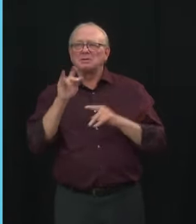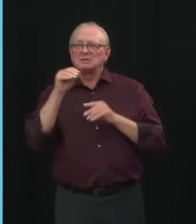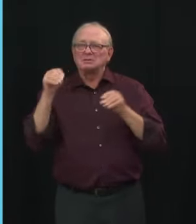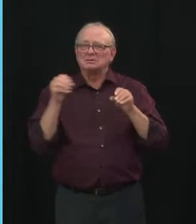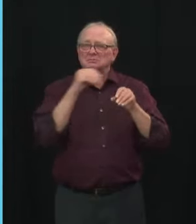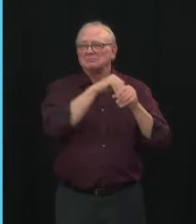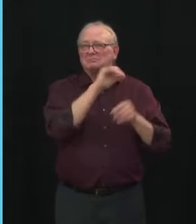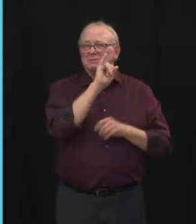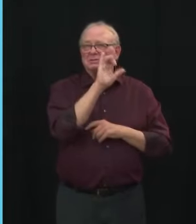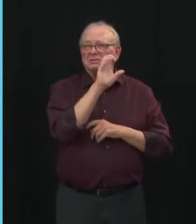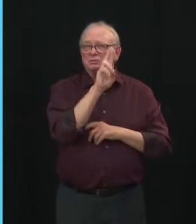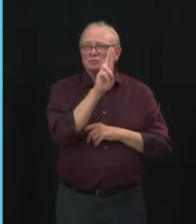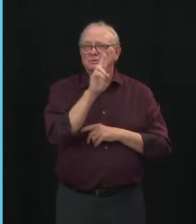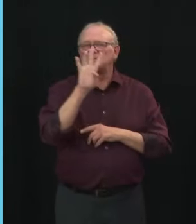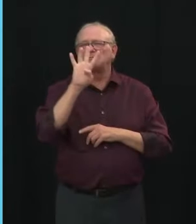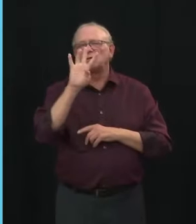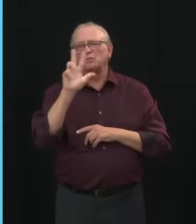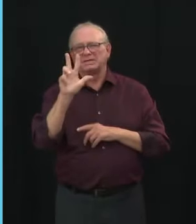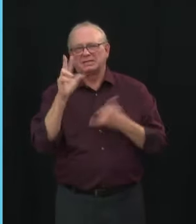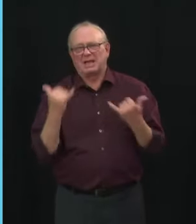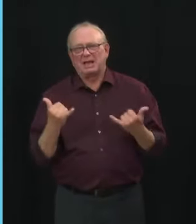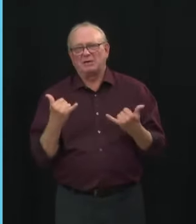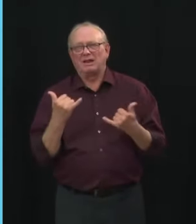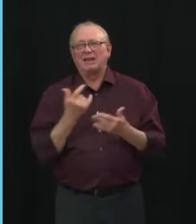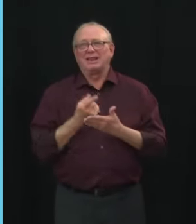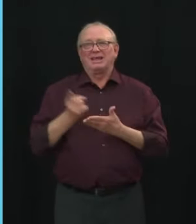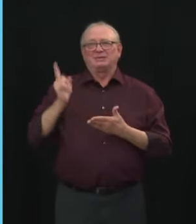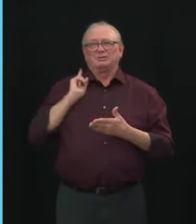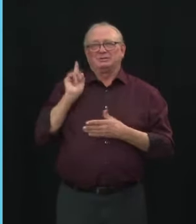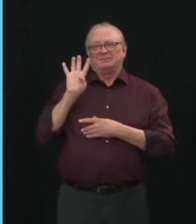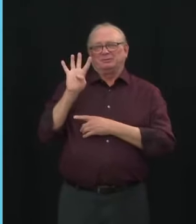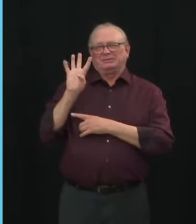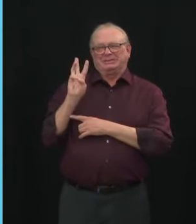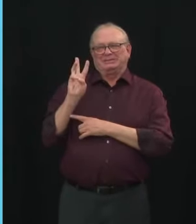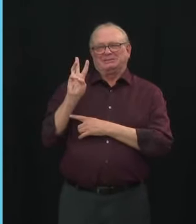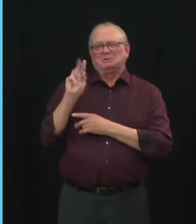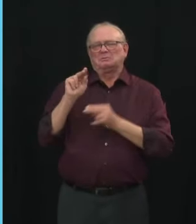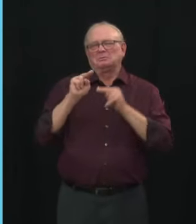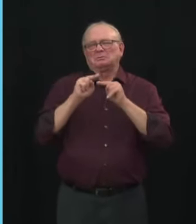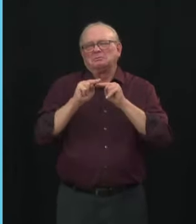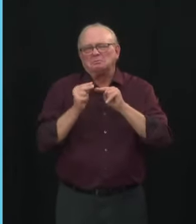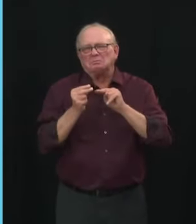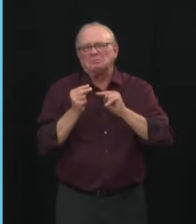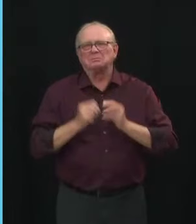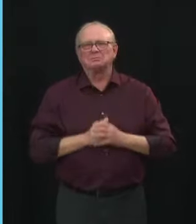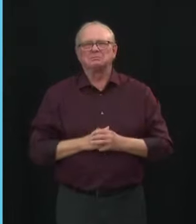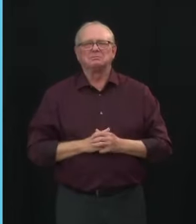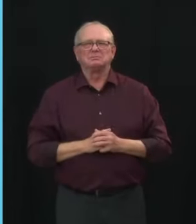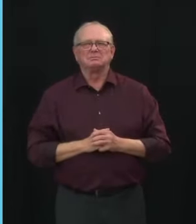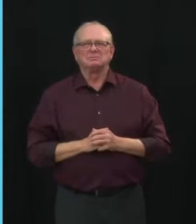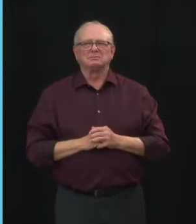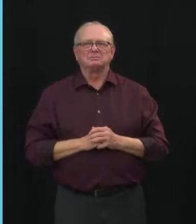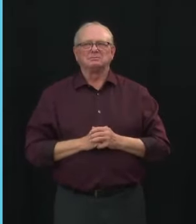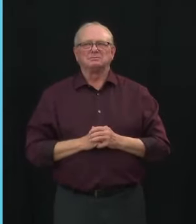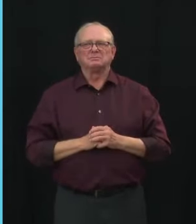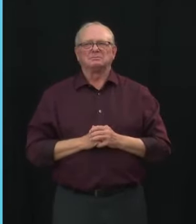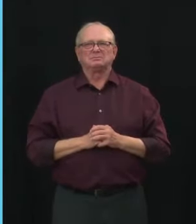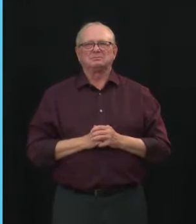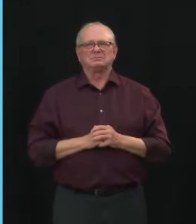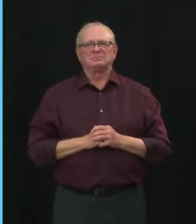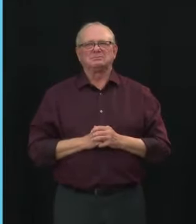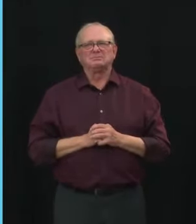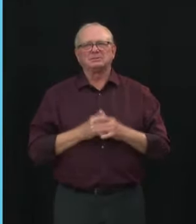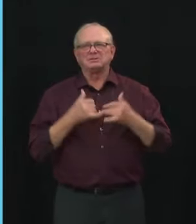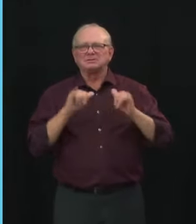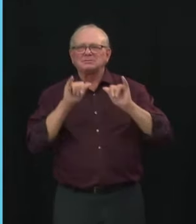43 compared to 46. It's also important to look at the total patient numbers in our hospitals, because COVID is no longer